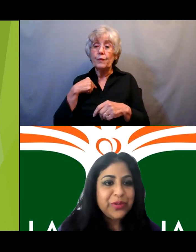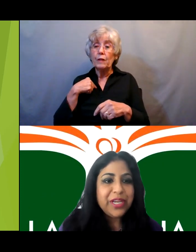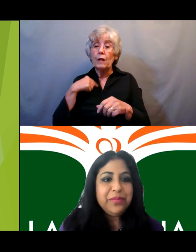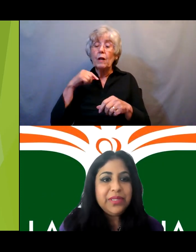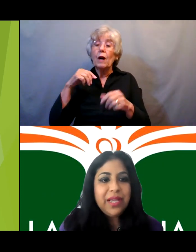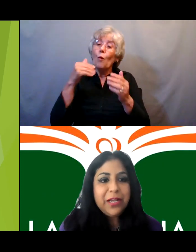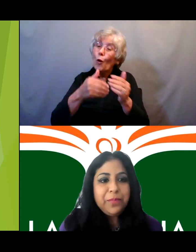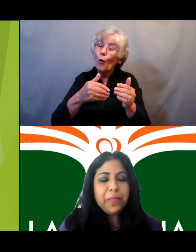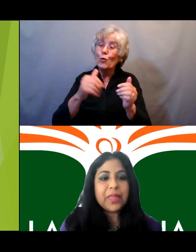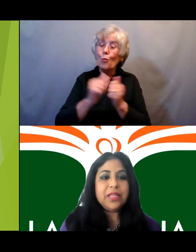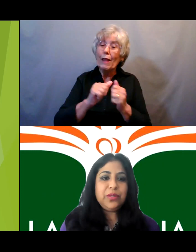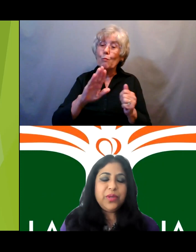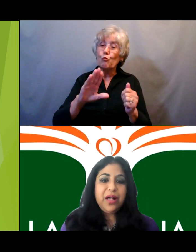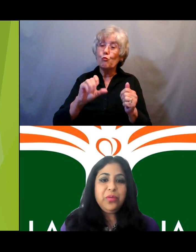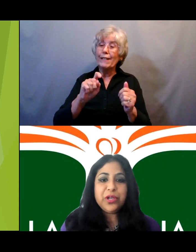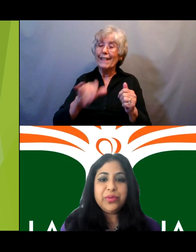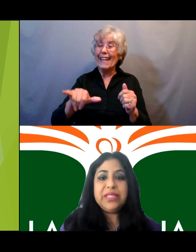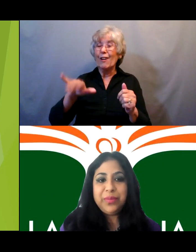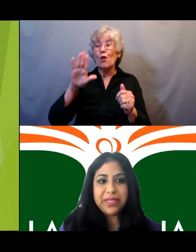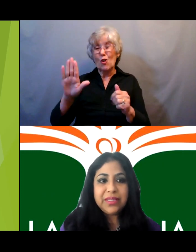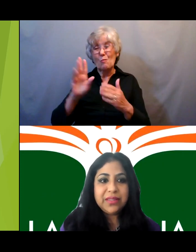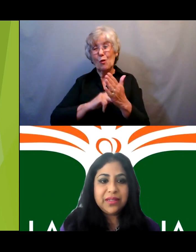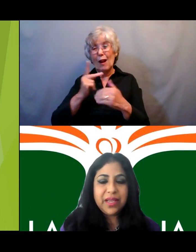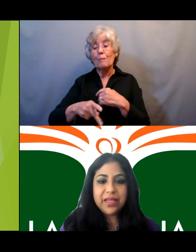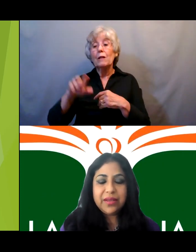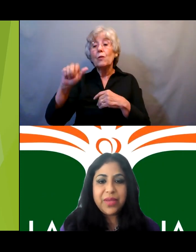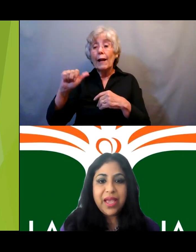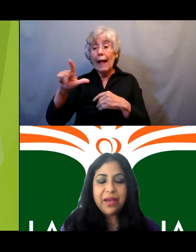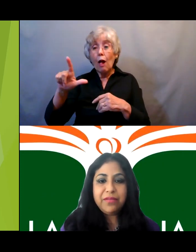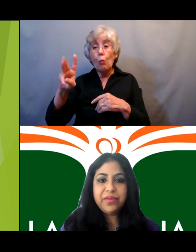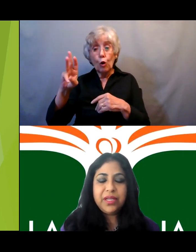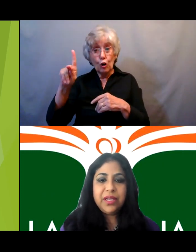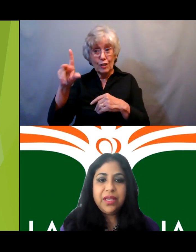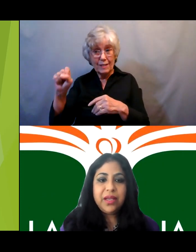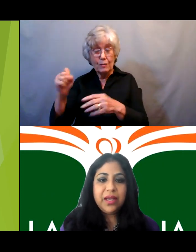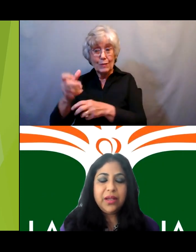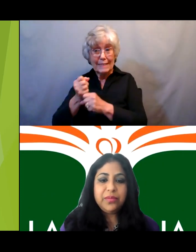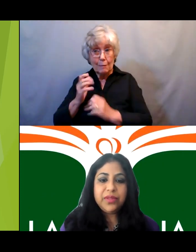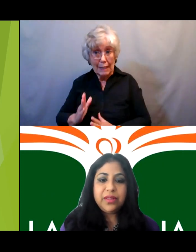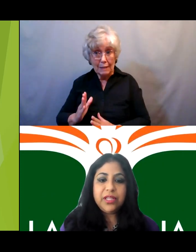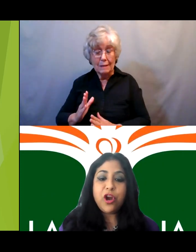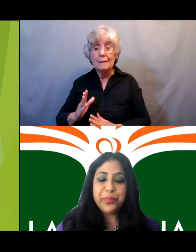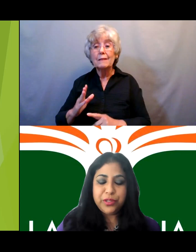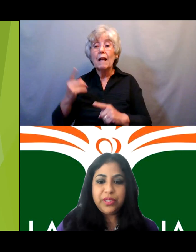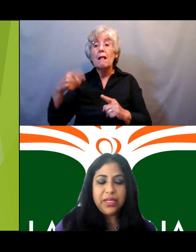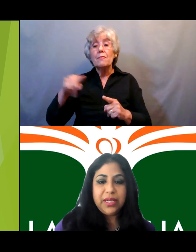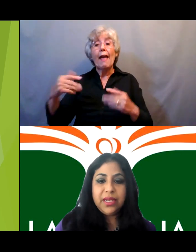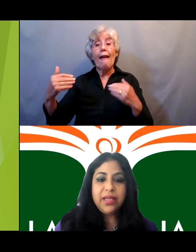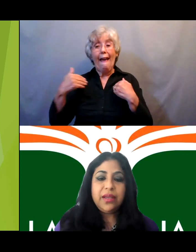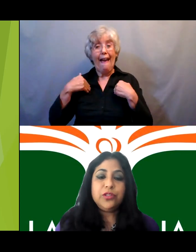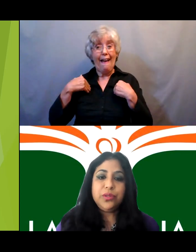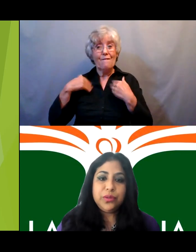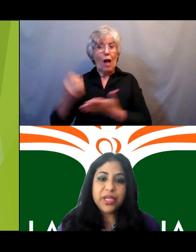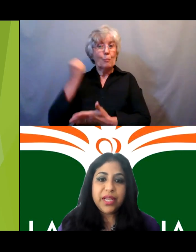Brittany's programs. So CalWork recipients have the